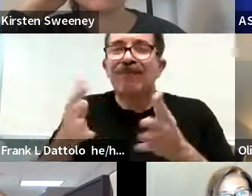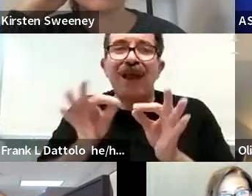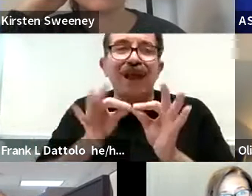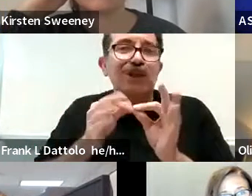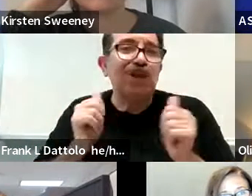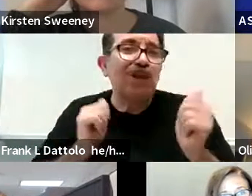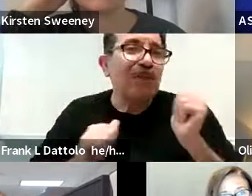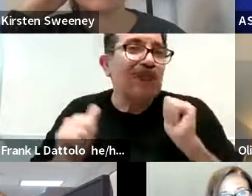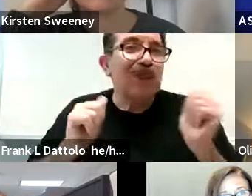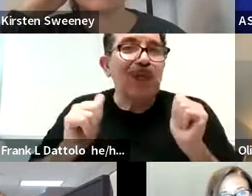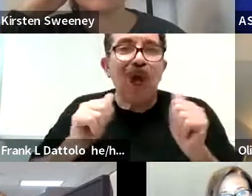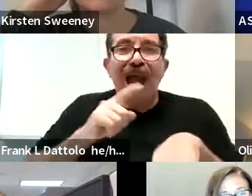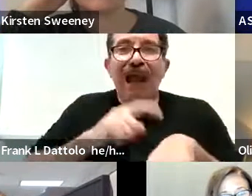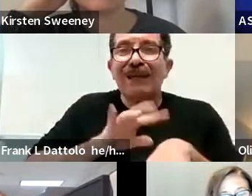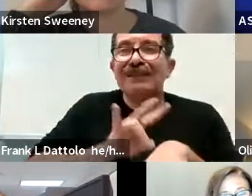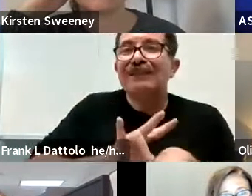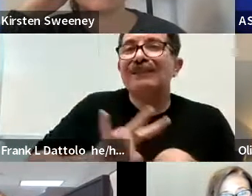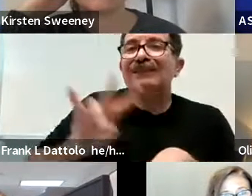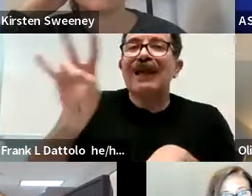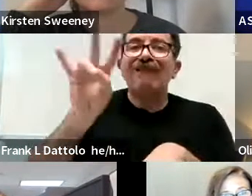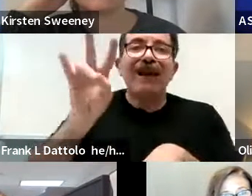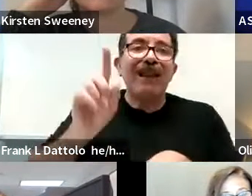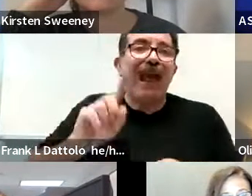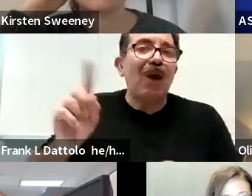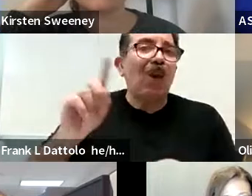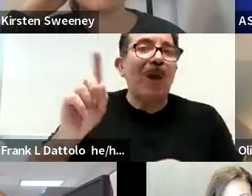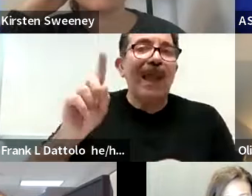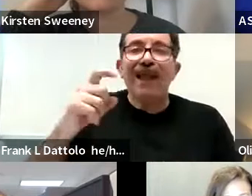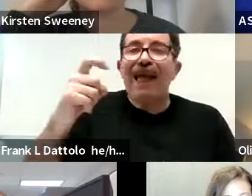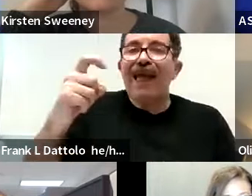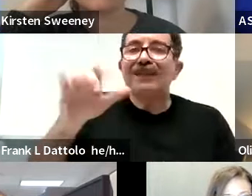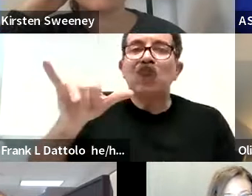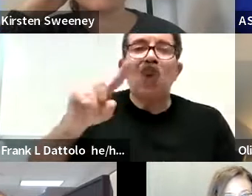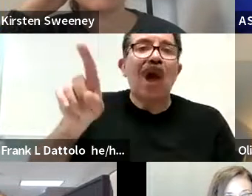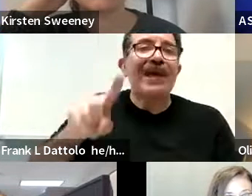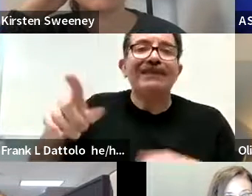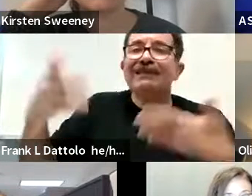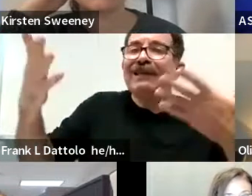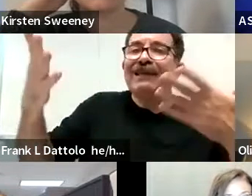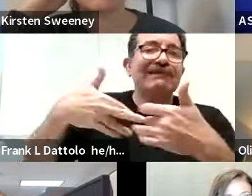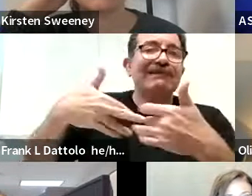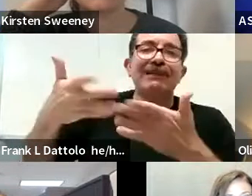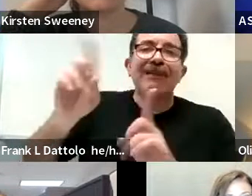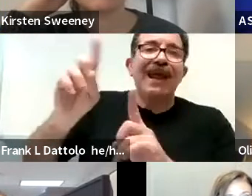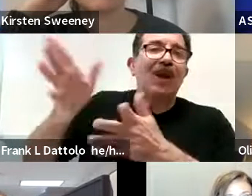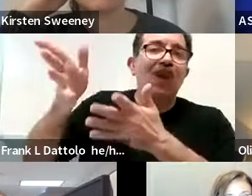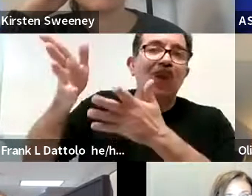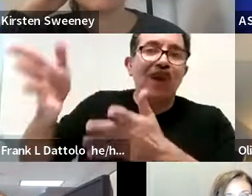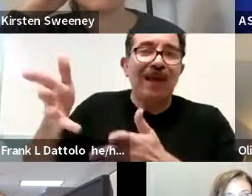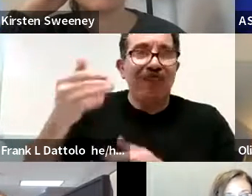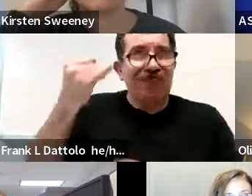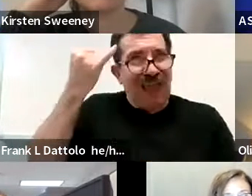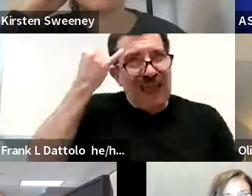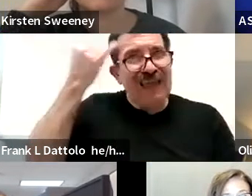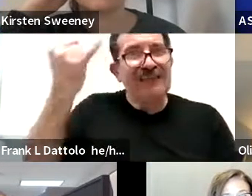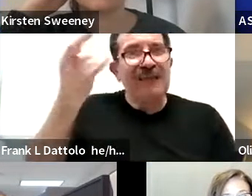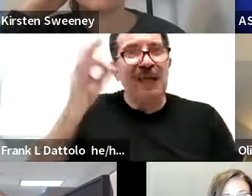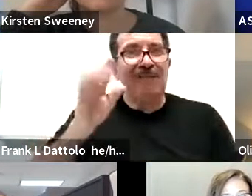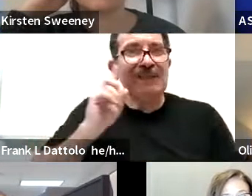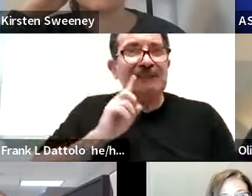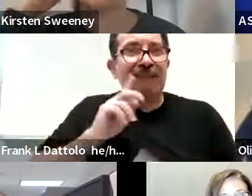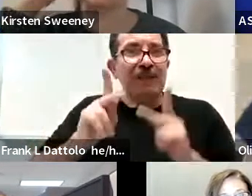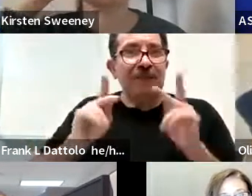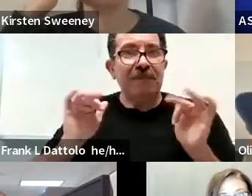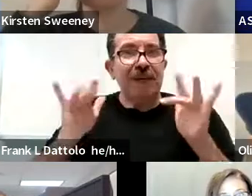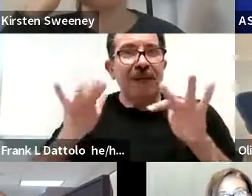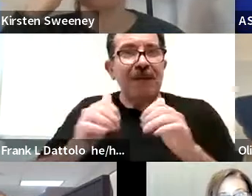you've got a calendar that you know that this interpreted event is going to be happening at